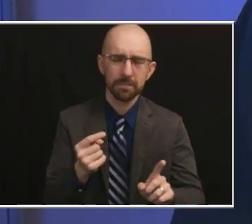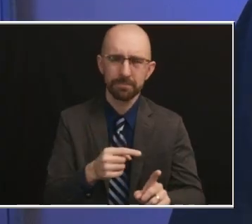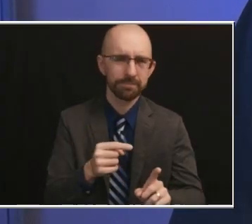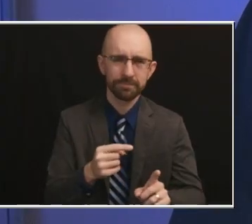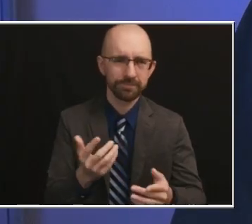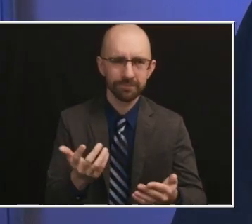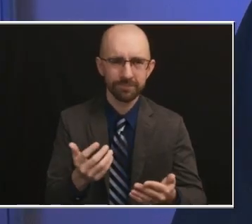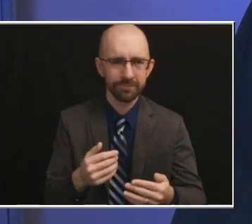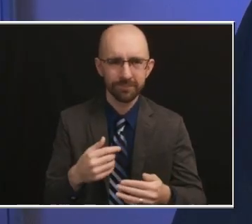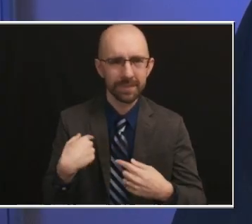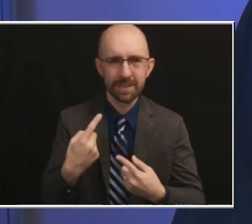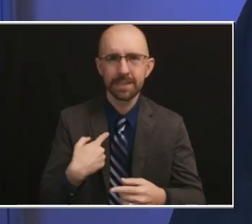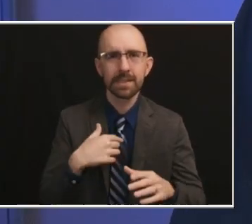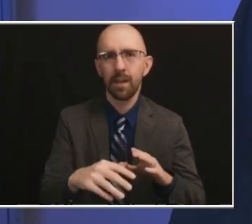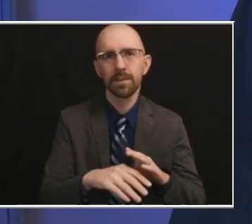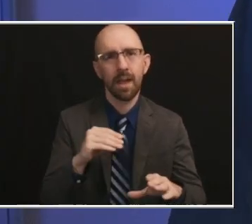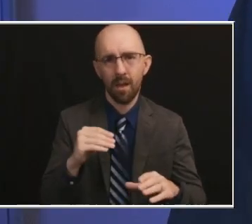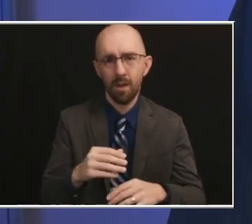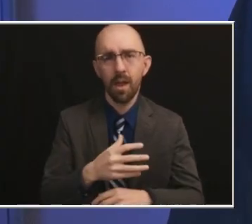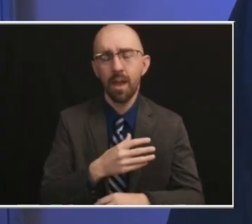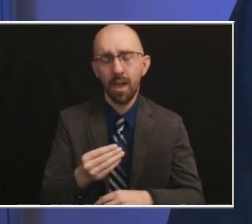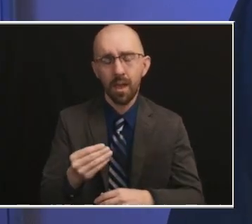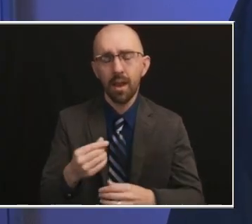since I got out, and I had